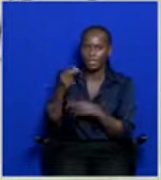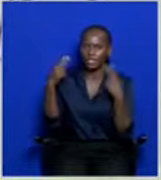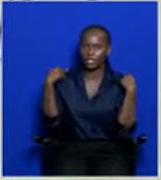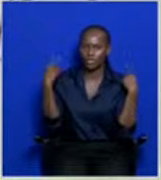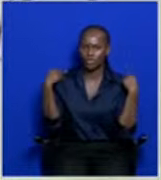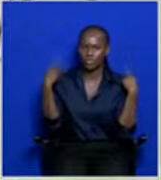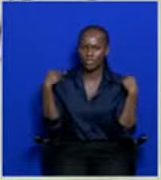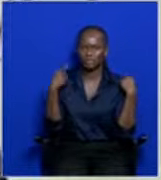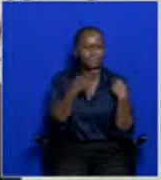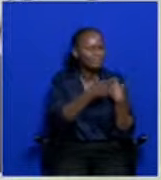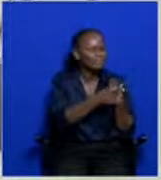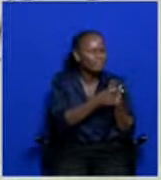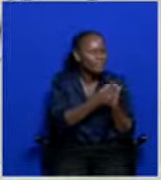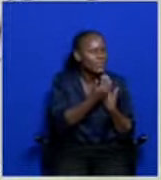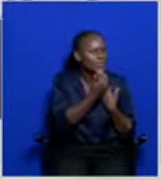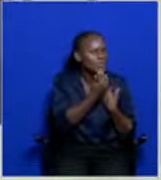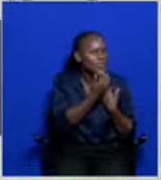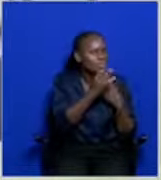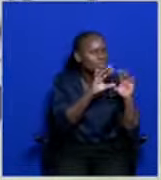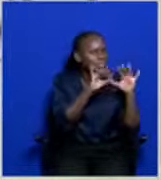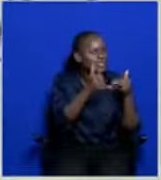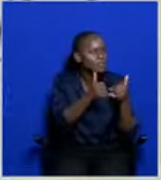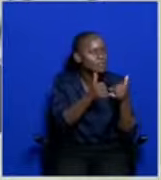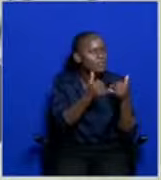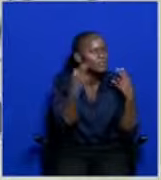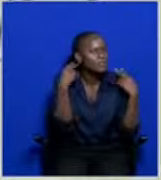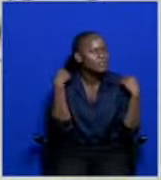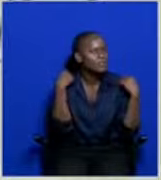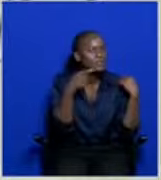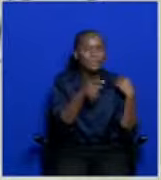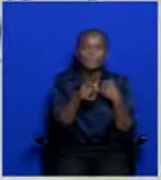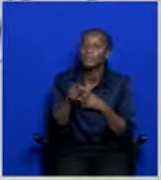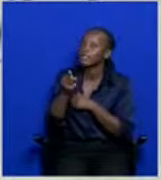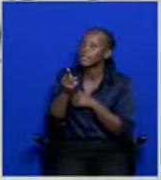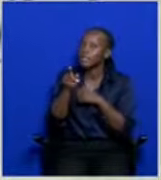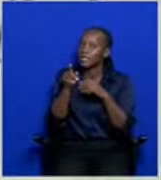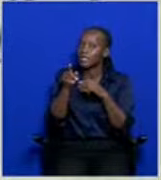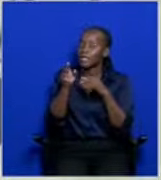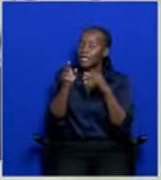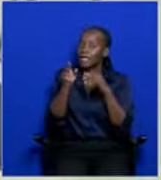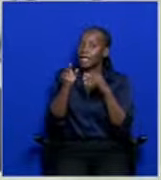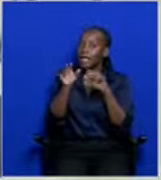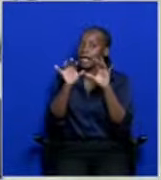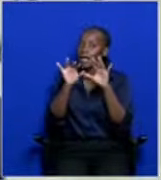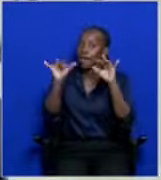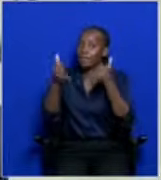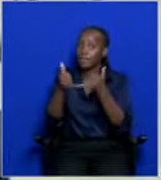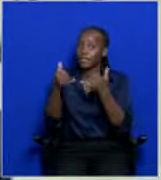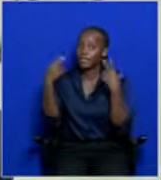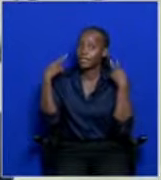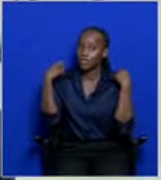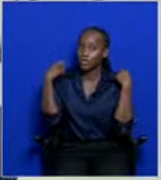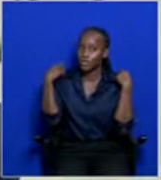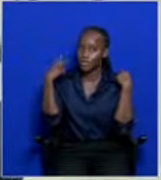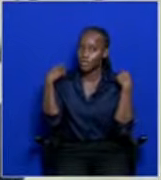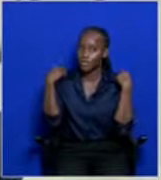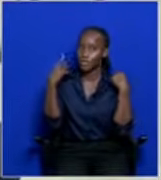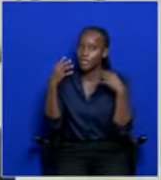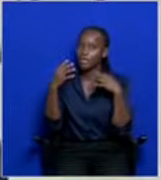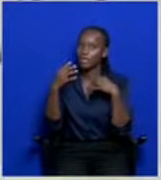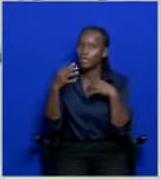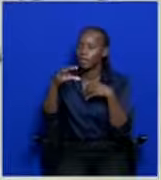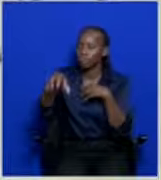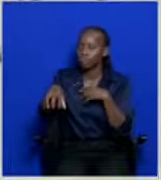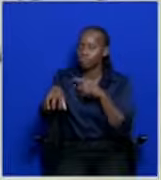company based in Johannesburg, managing the area where the complainant resides.